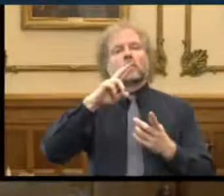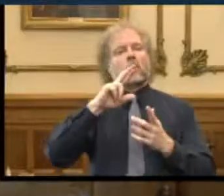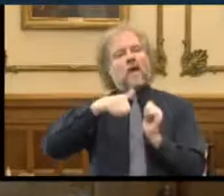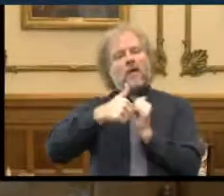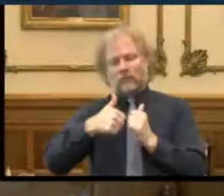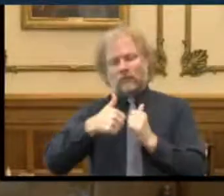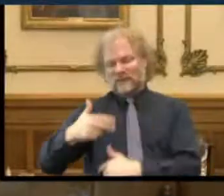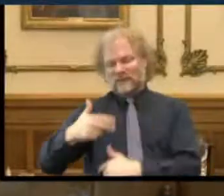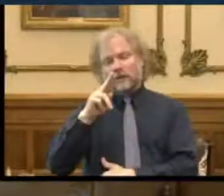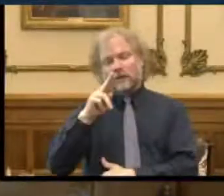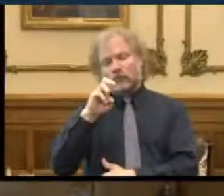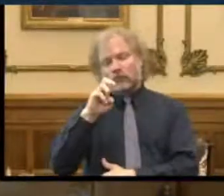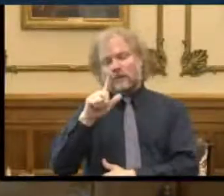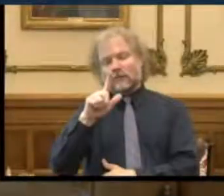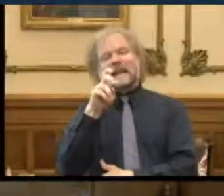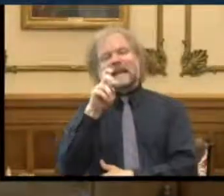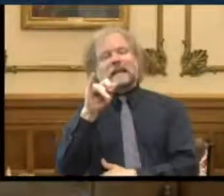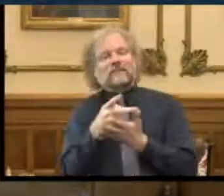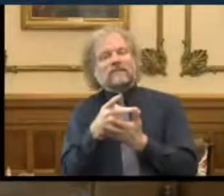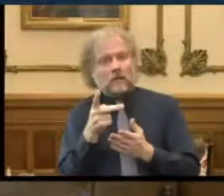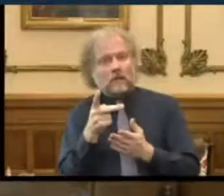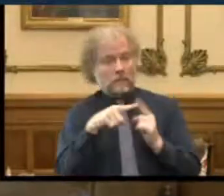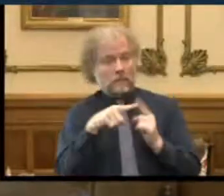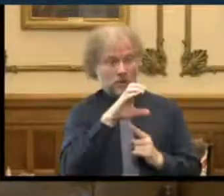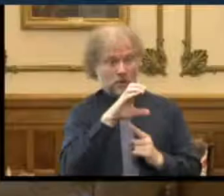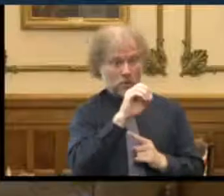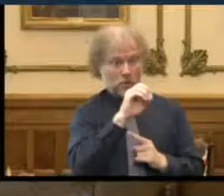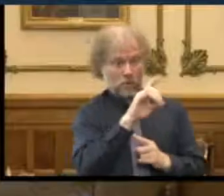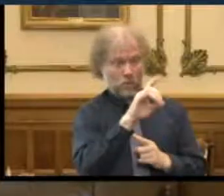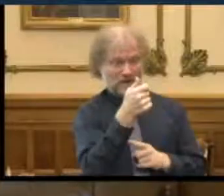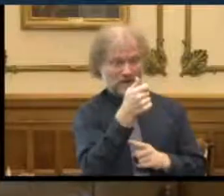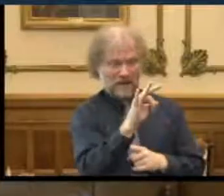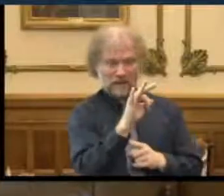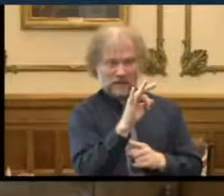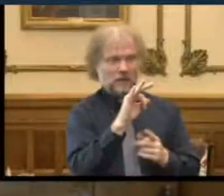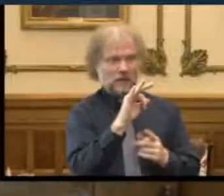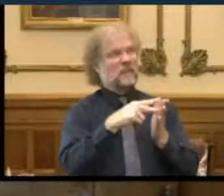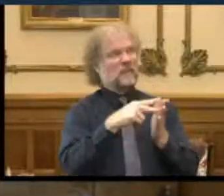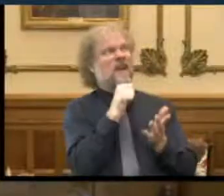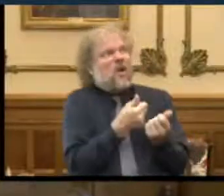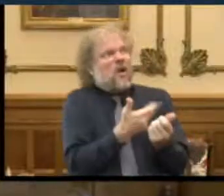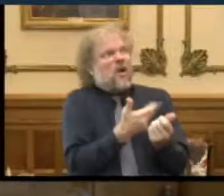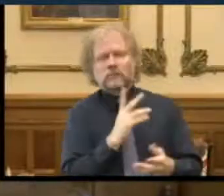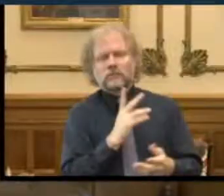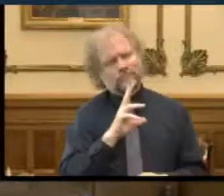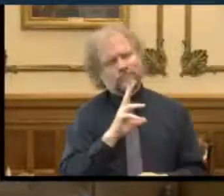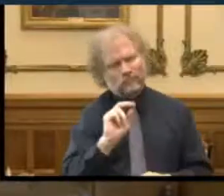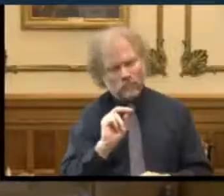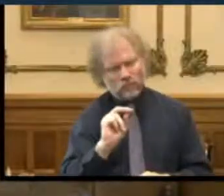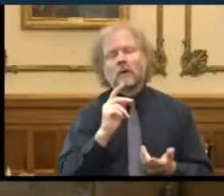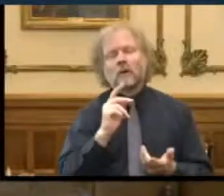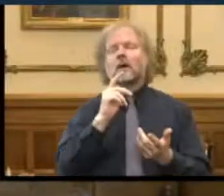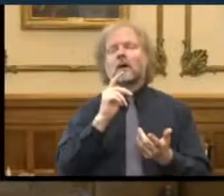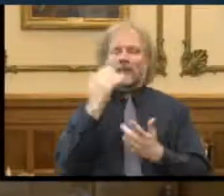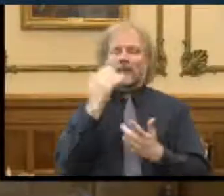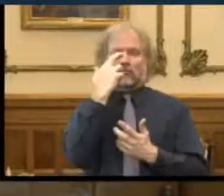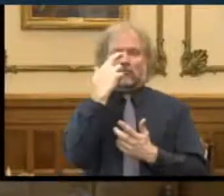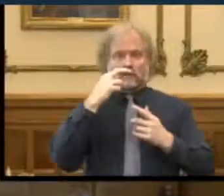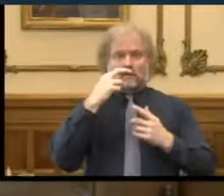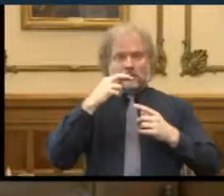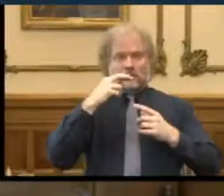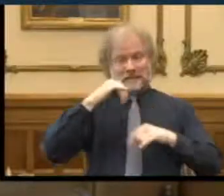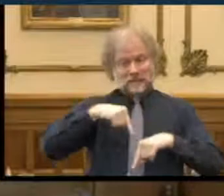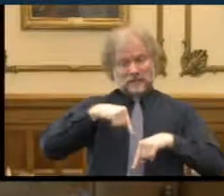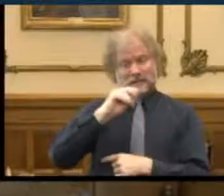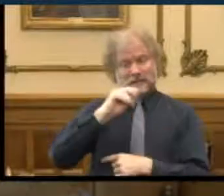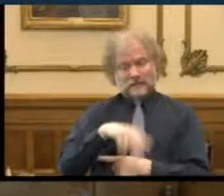failure, but that does not mean that COVID-19 was not a contributing cause to their death. And that's one of the reasons that in the state of